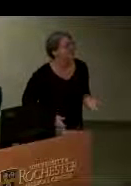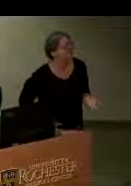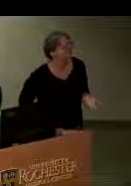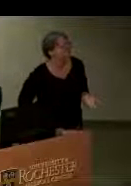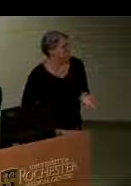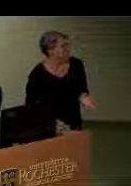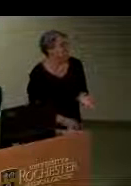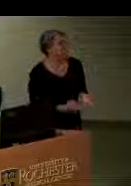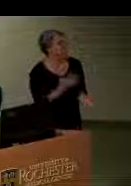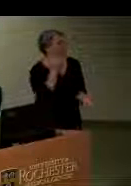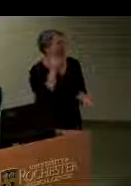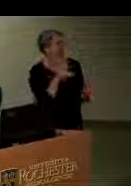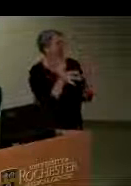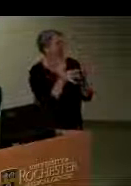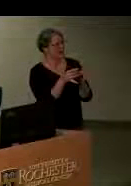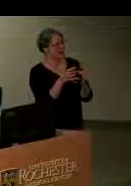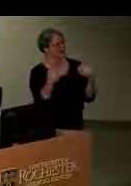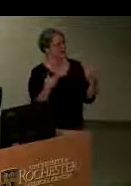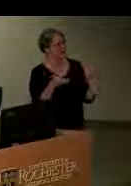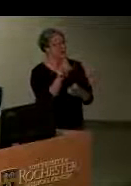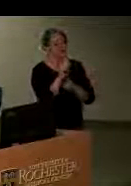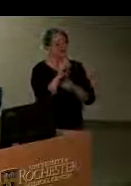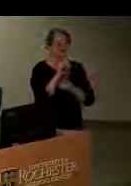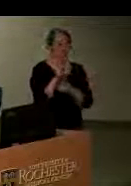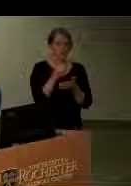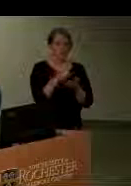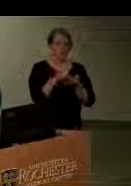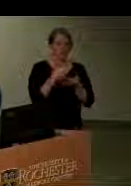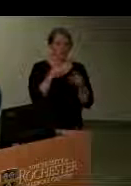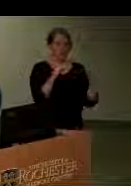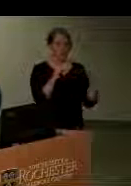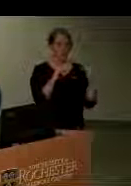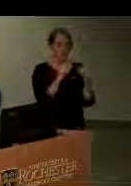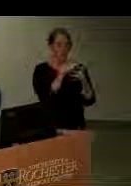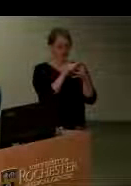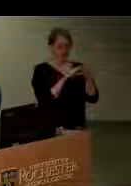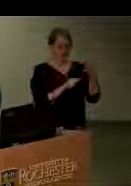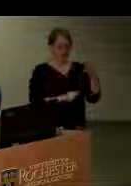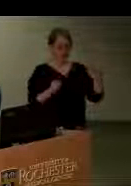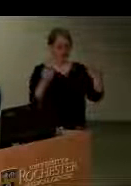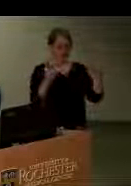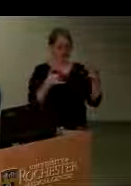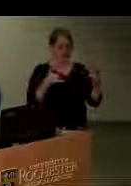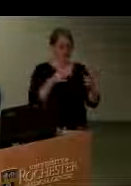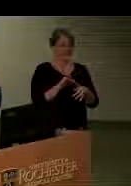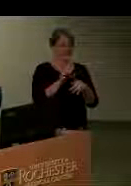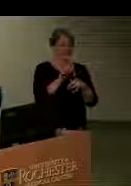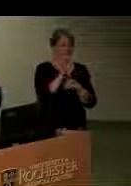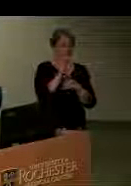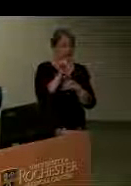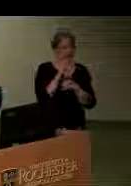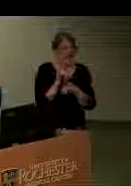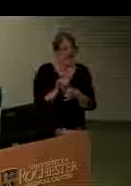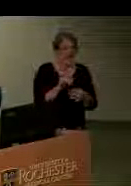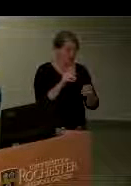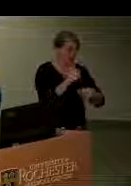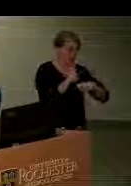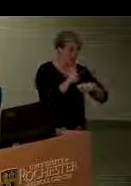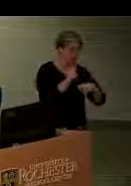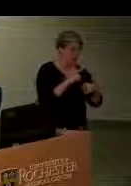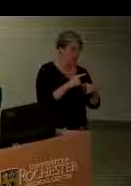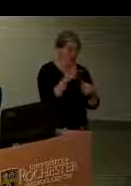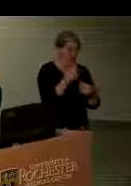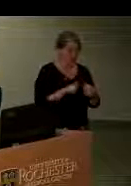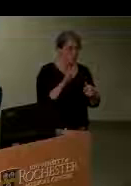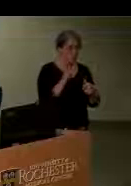the reason I'm bringing it up, Stu helped me. He taught me all kinds of things, especially to biopsy people, because the Army insisted that anyone with proteinuria or